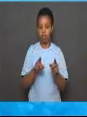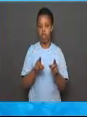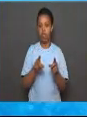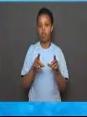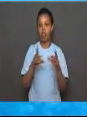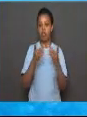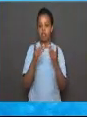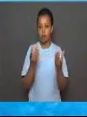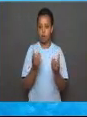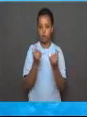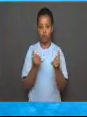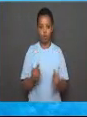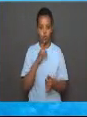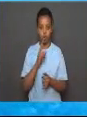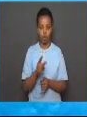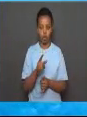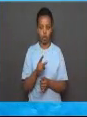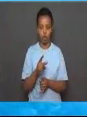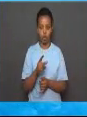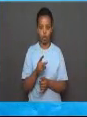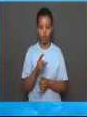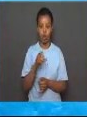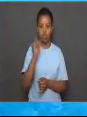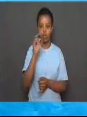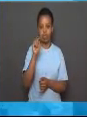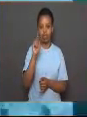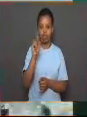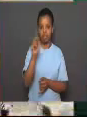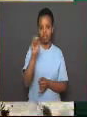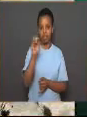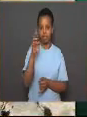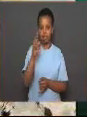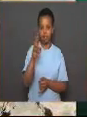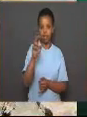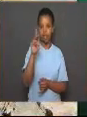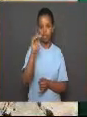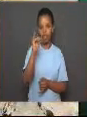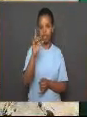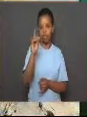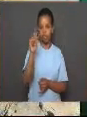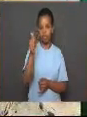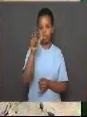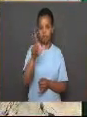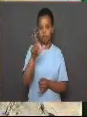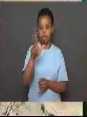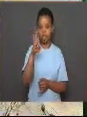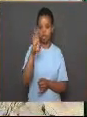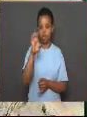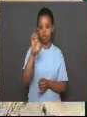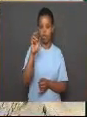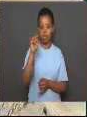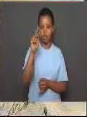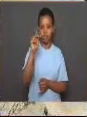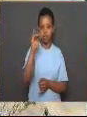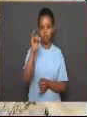zones: intertidal, pelagic, benthic, and